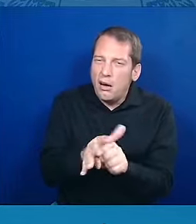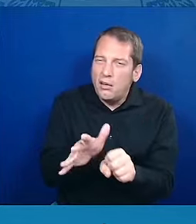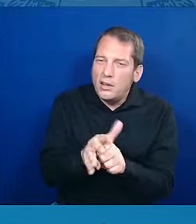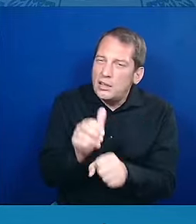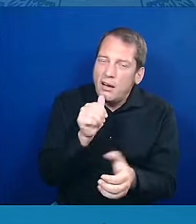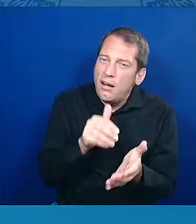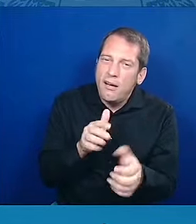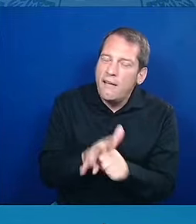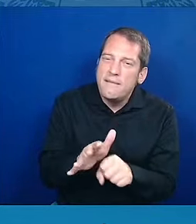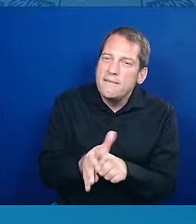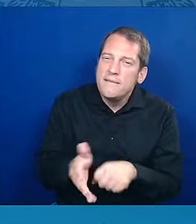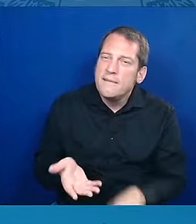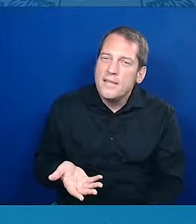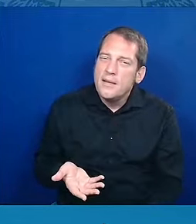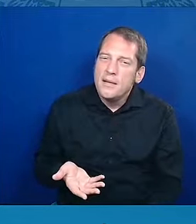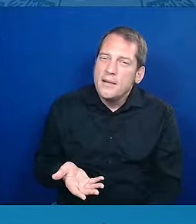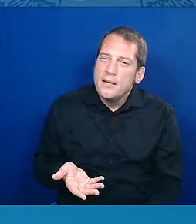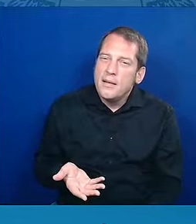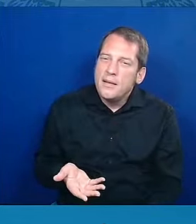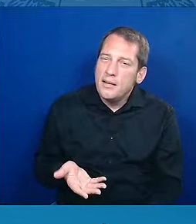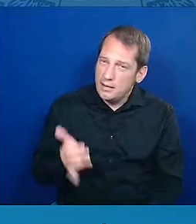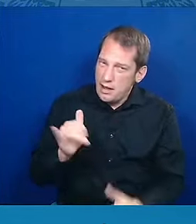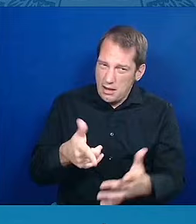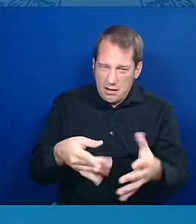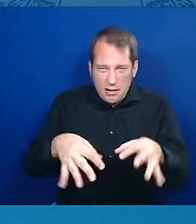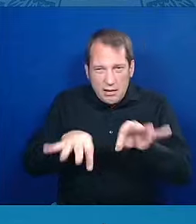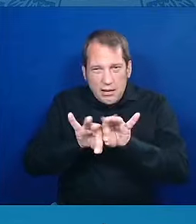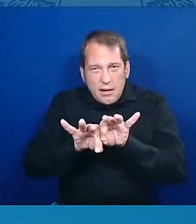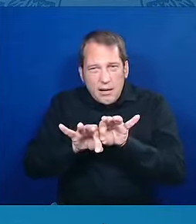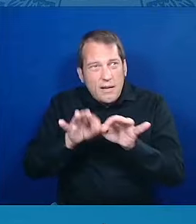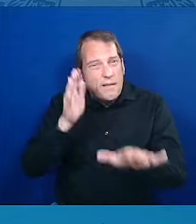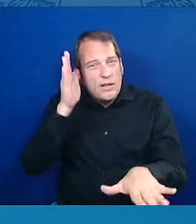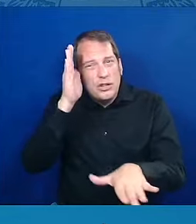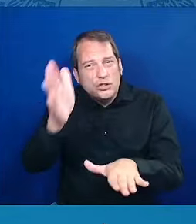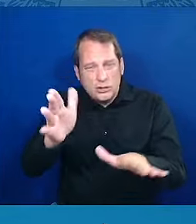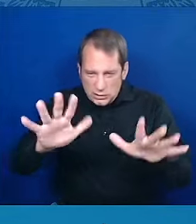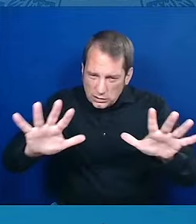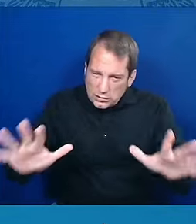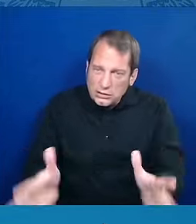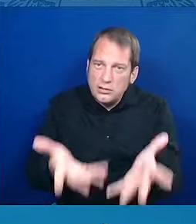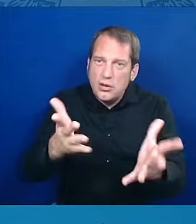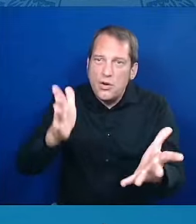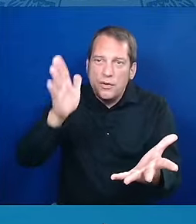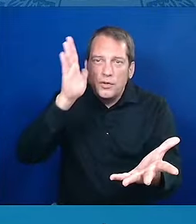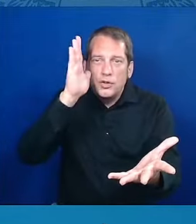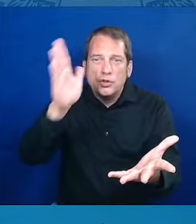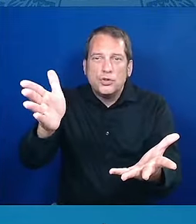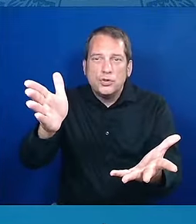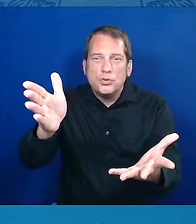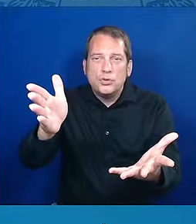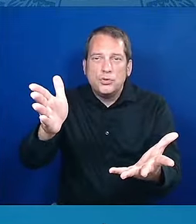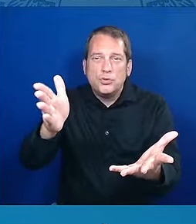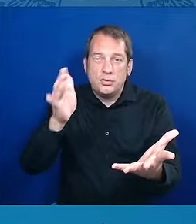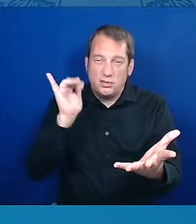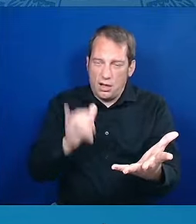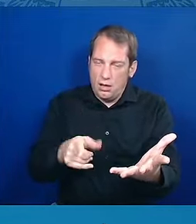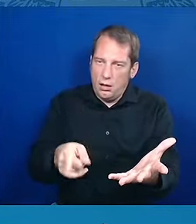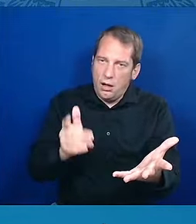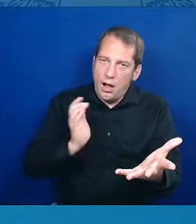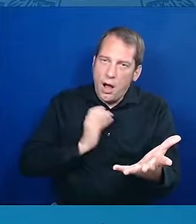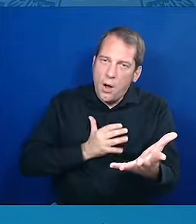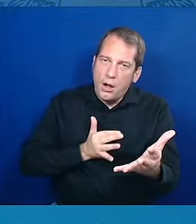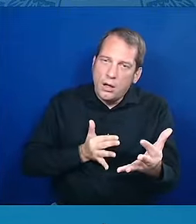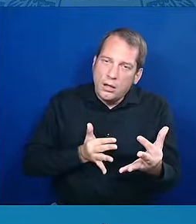In this moment, we are in a fight for our most fundamental freedoms. And to this room